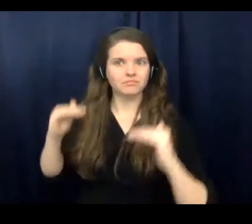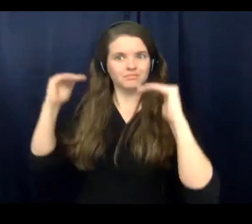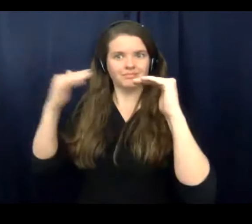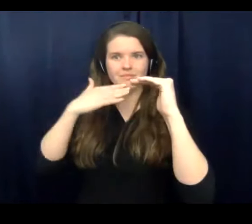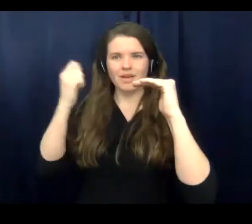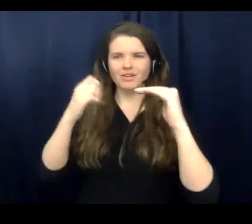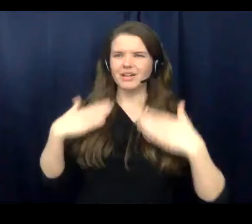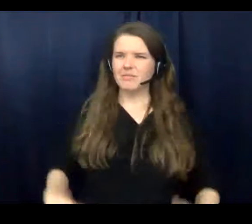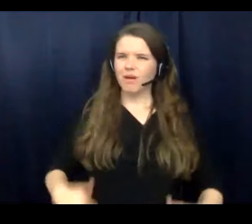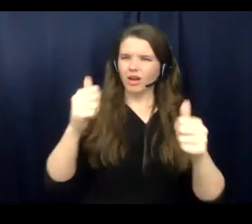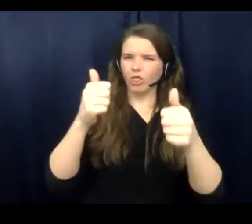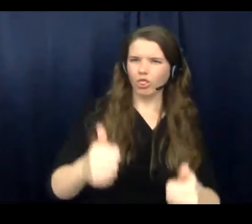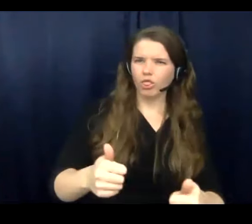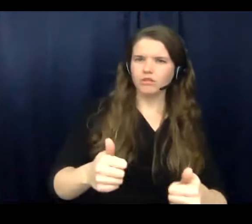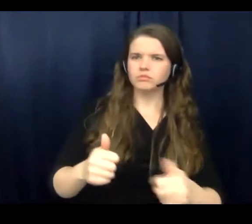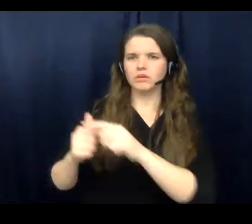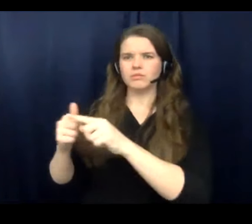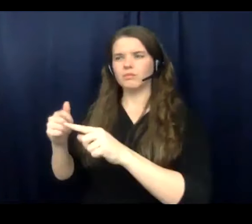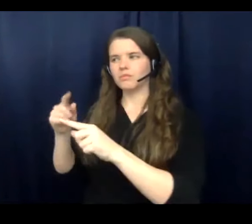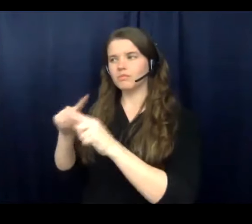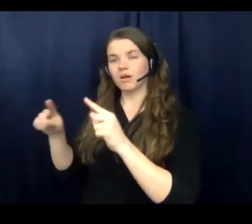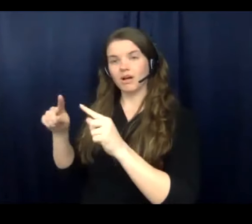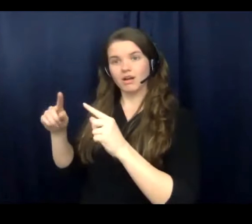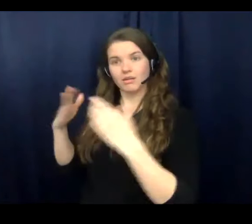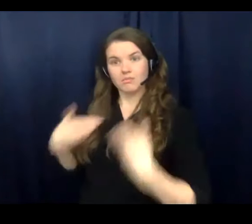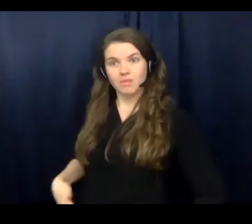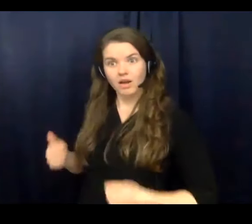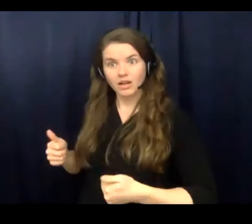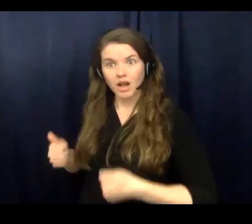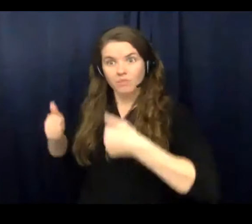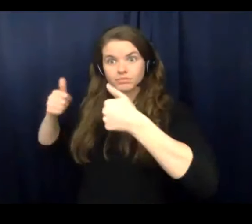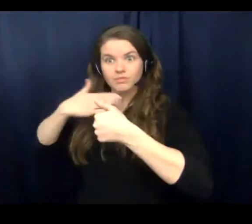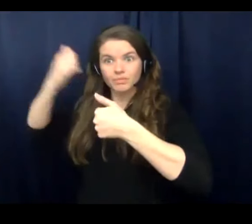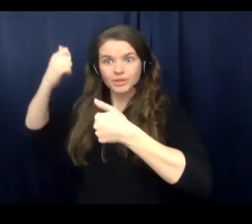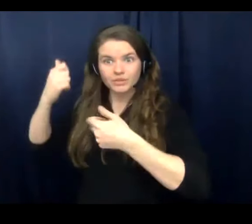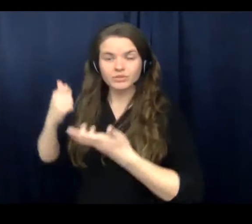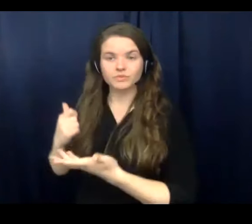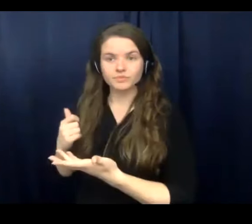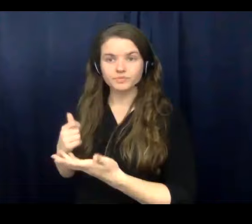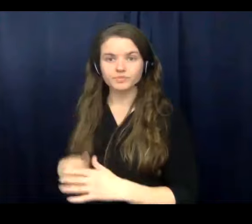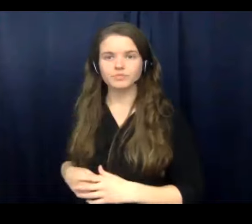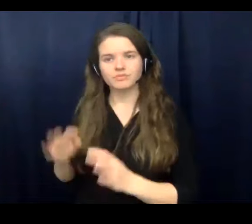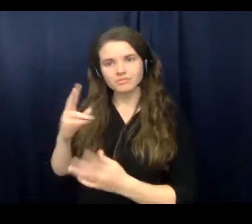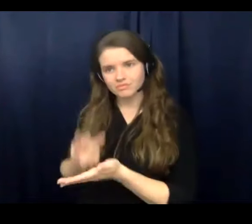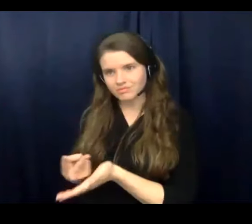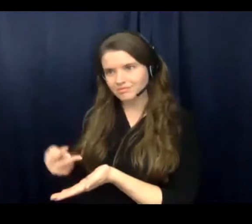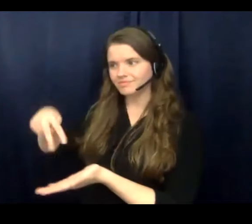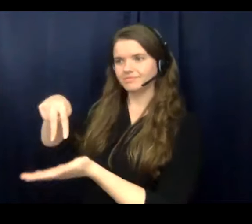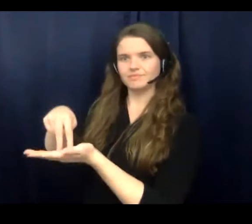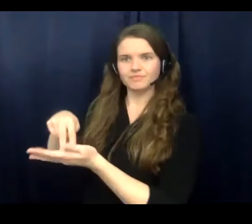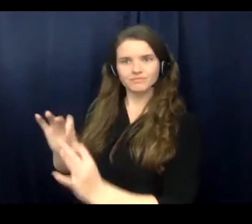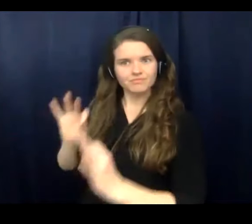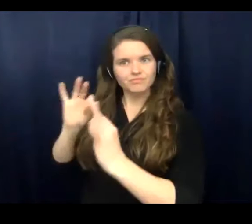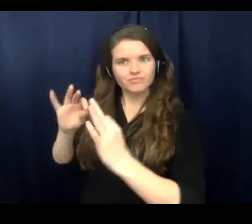body. It's a grotesque form. No, this is the resurrection was a perfectly formed